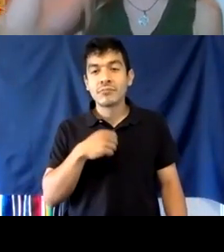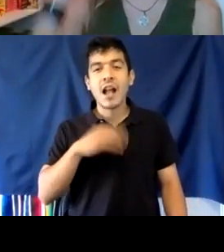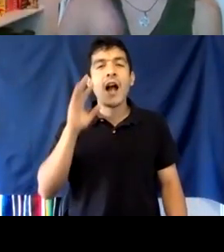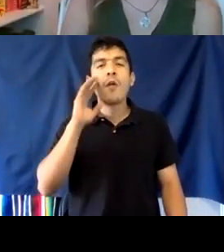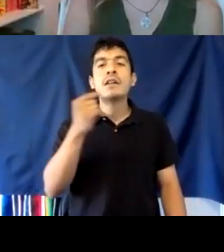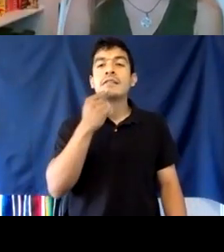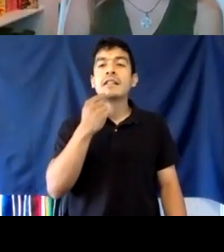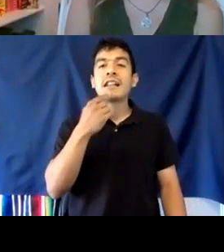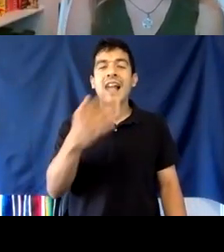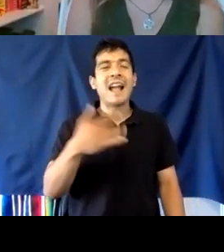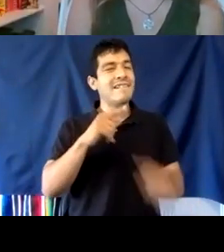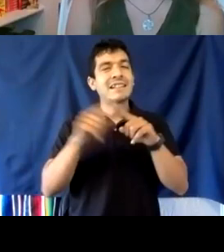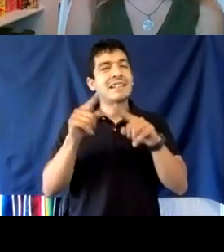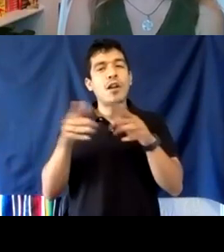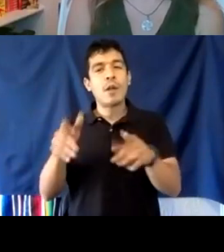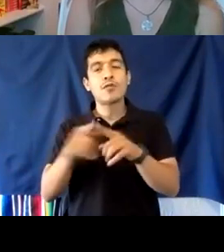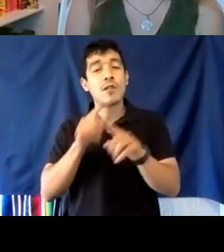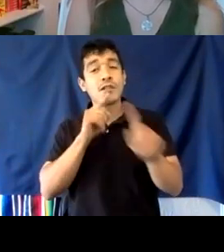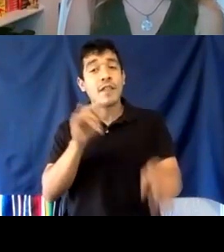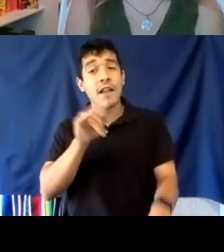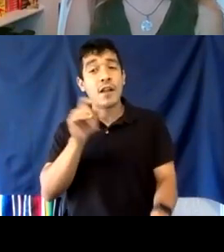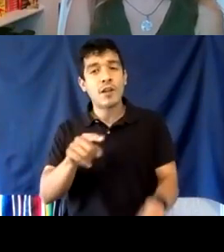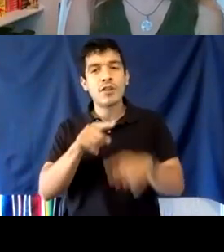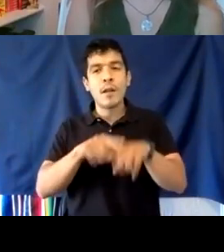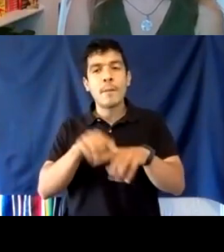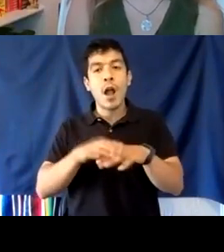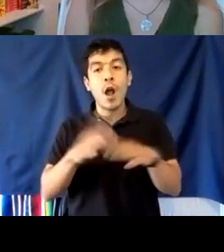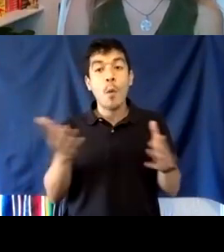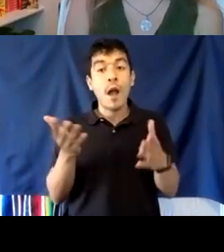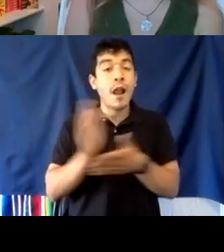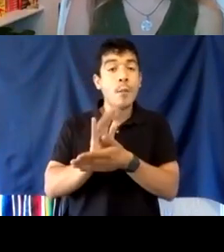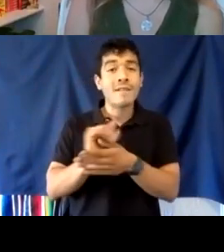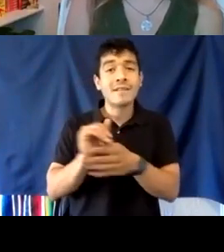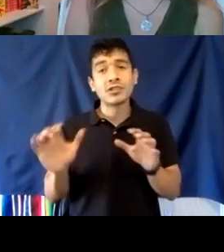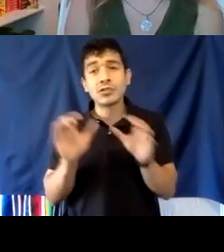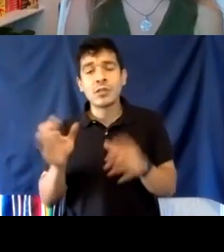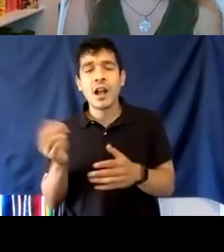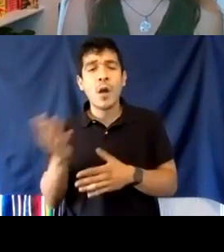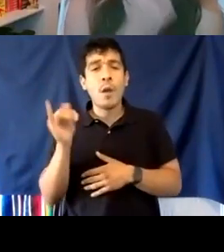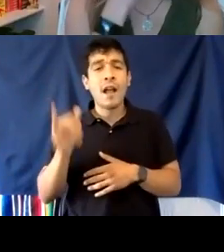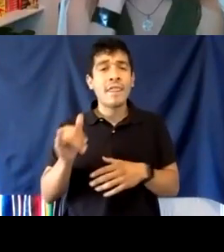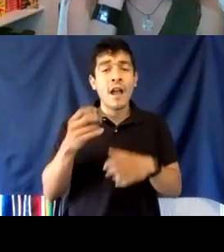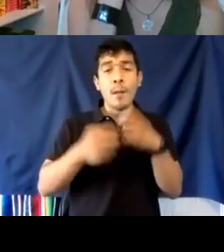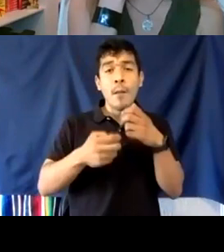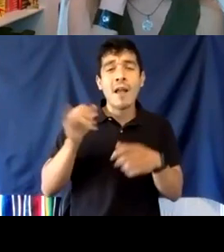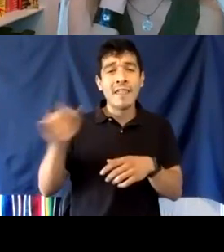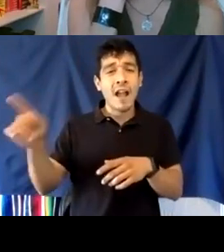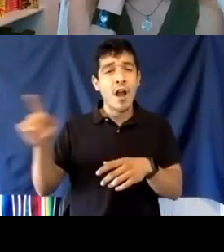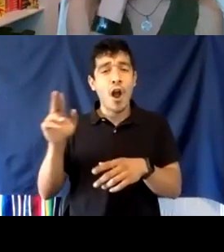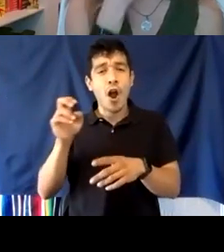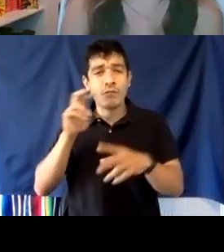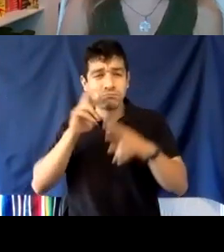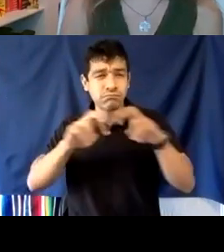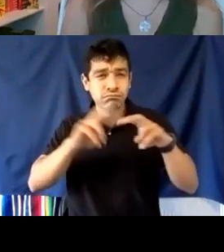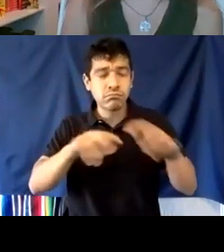there are so many different ways to answer that question depending on what a film is doing and what the issues are that it's addressing, but a really